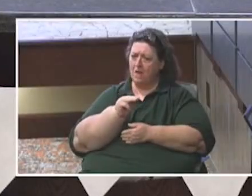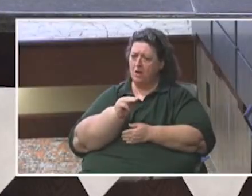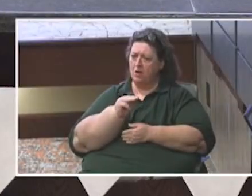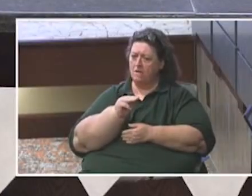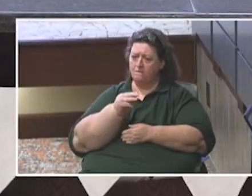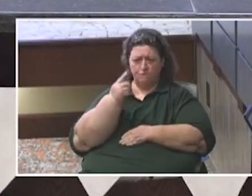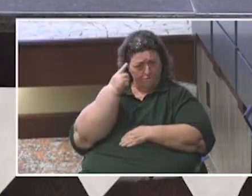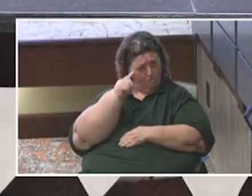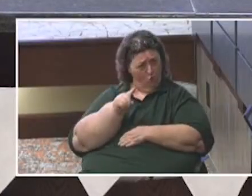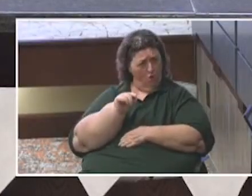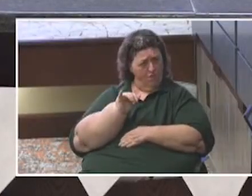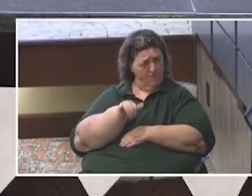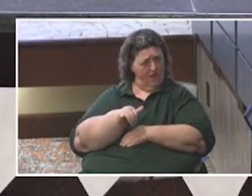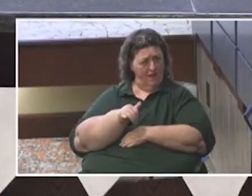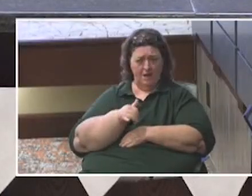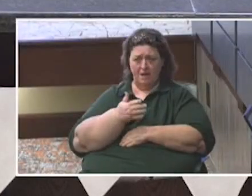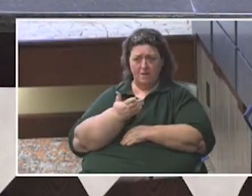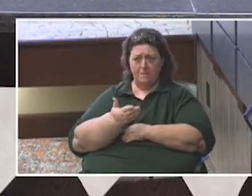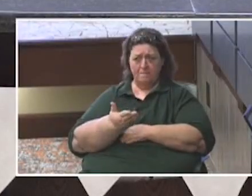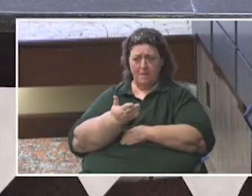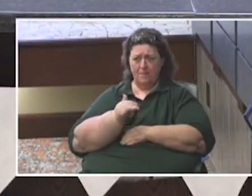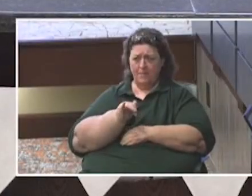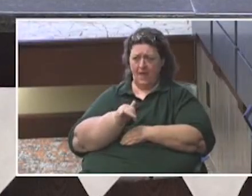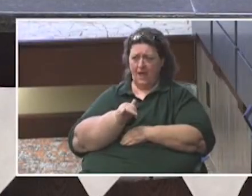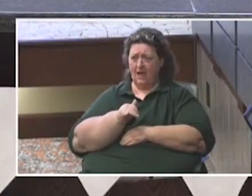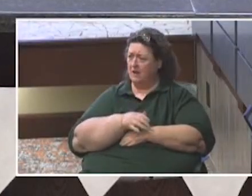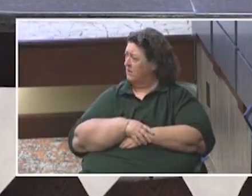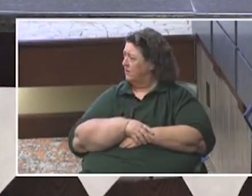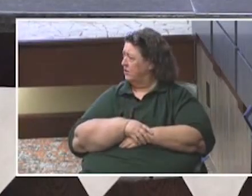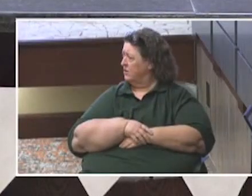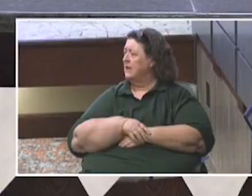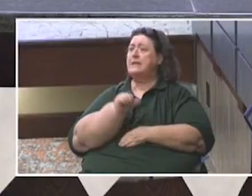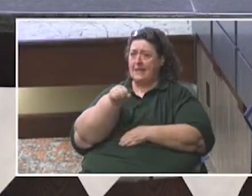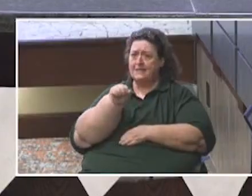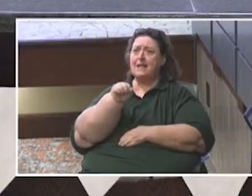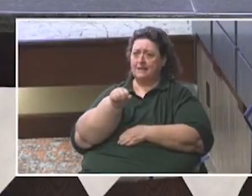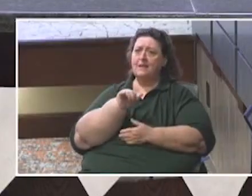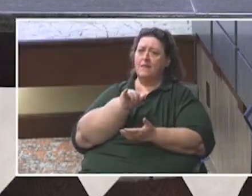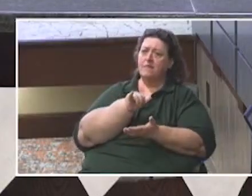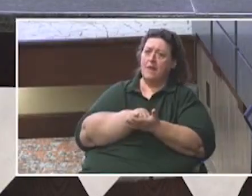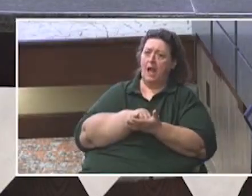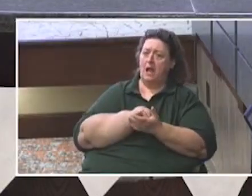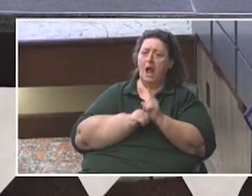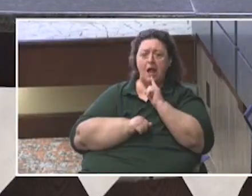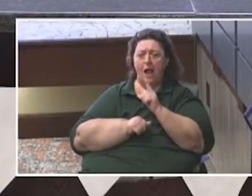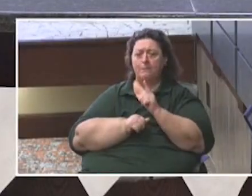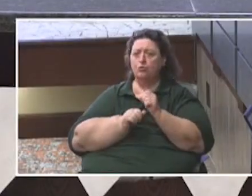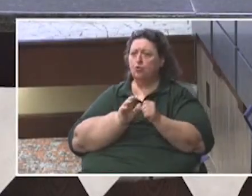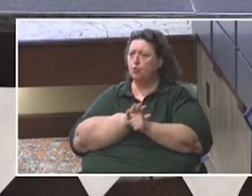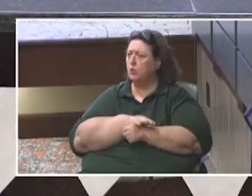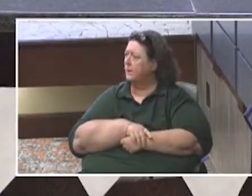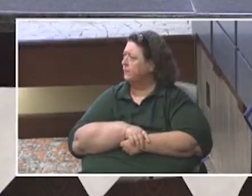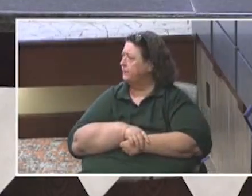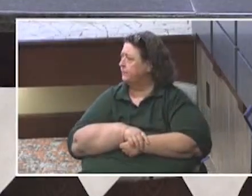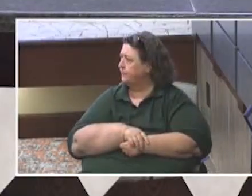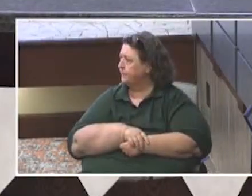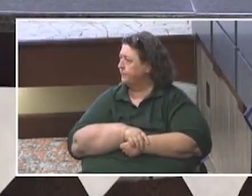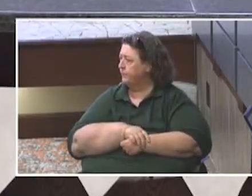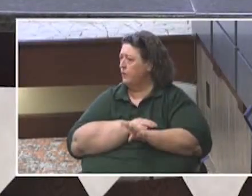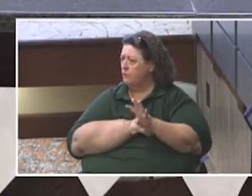And maybe I'll just follow up with you with that question. Do you see what I'm talking about? Our budget was Yeah, $1.4 million yes, sir. of Yep, revenue, absolutely. and we've only had